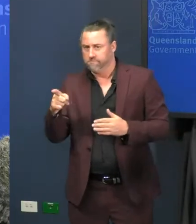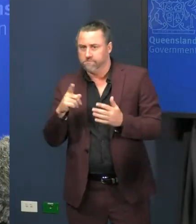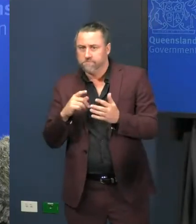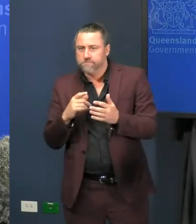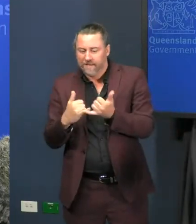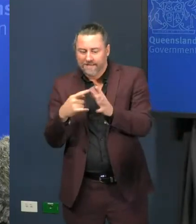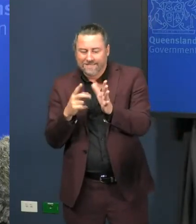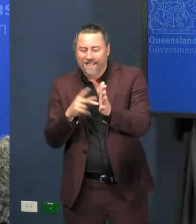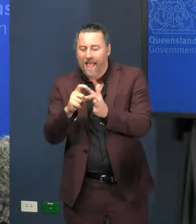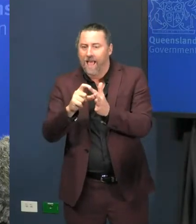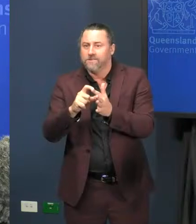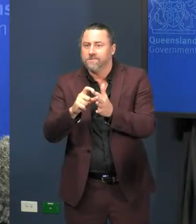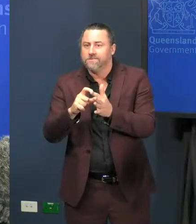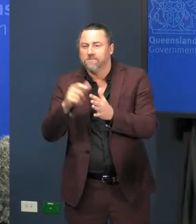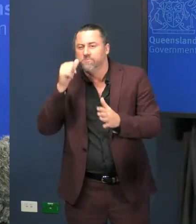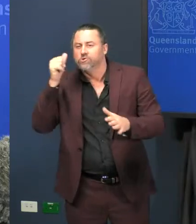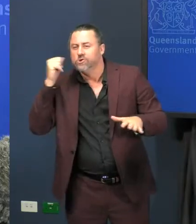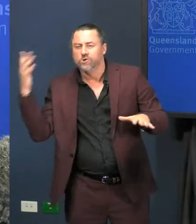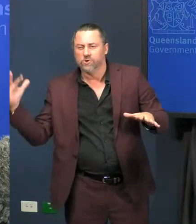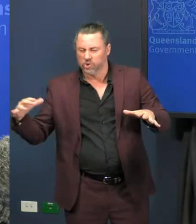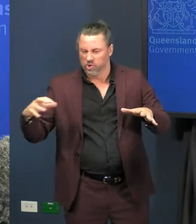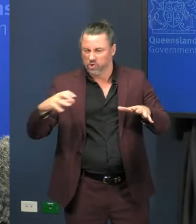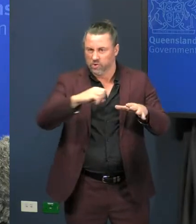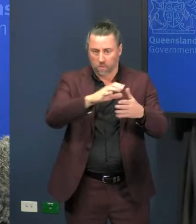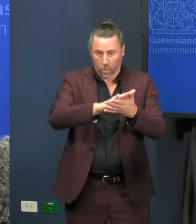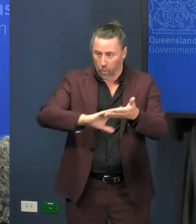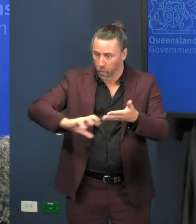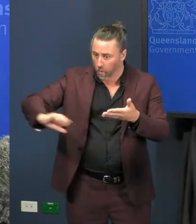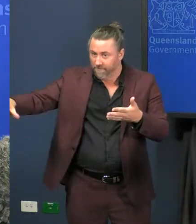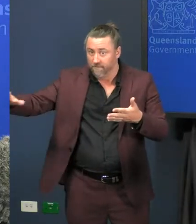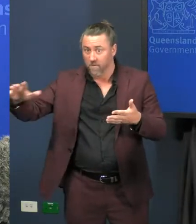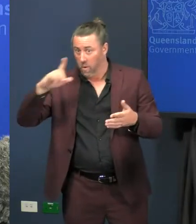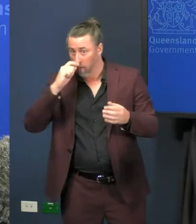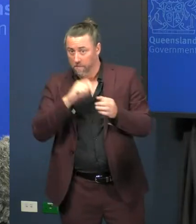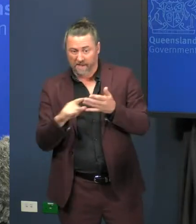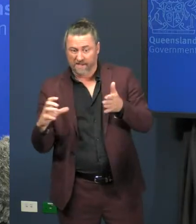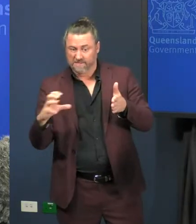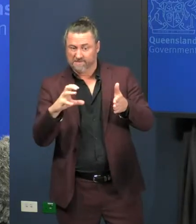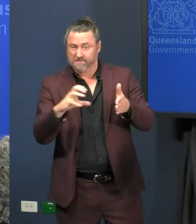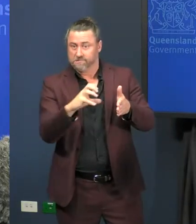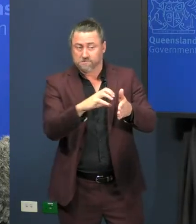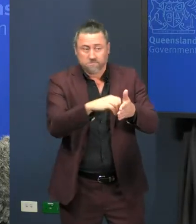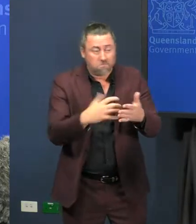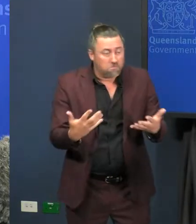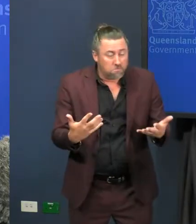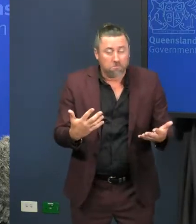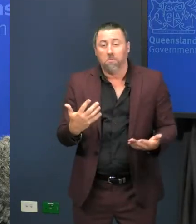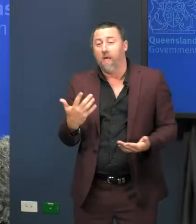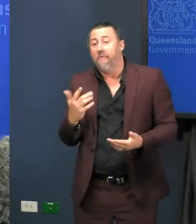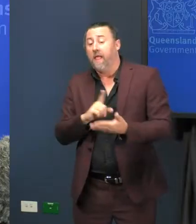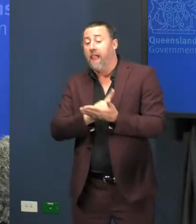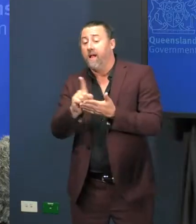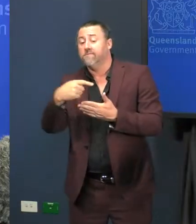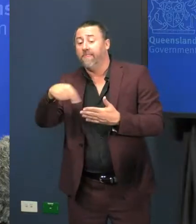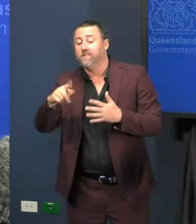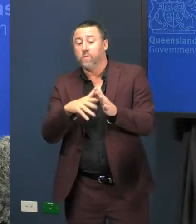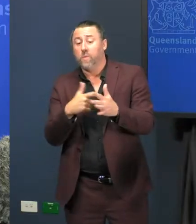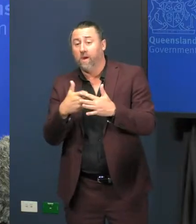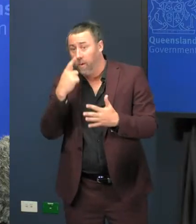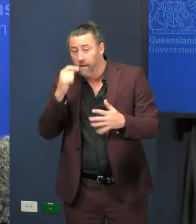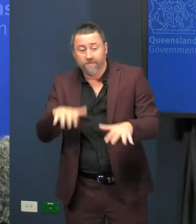for the winds, and then in the back half of the week, some of the potential rainfall could provide some challenges on the flooding front.